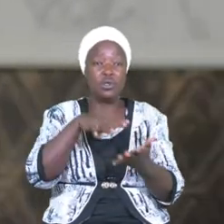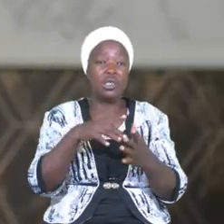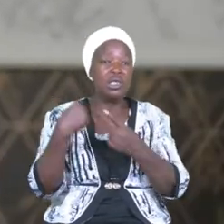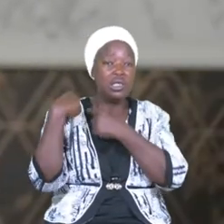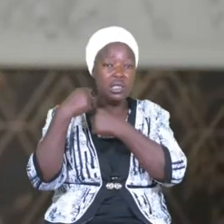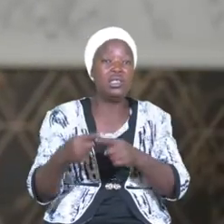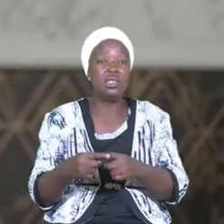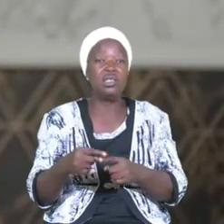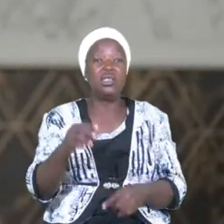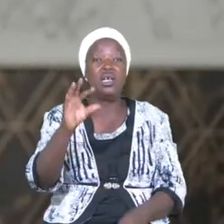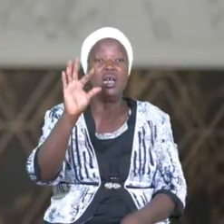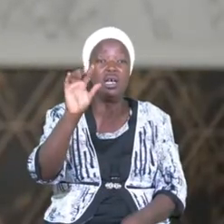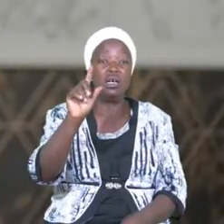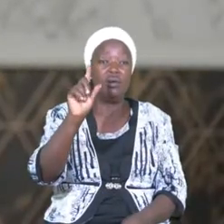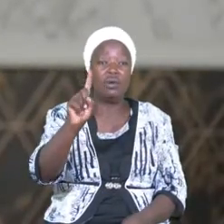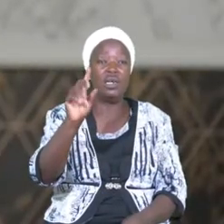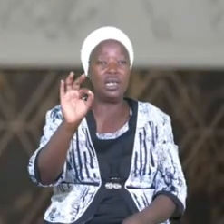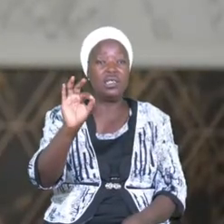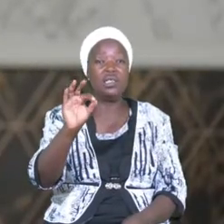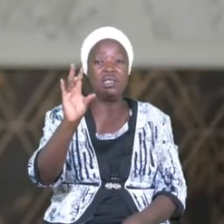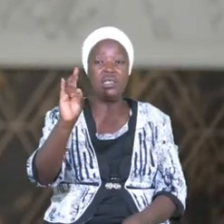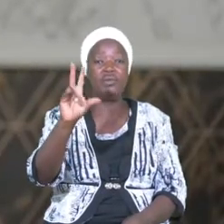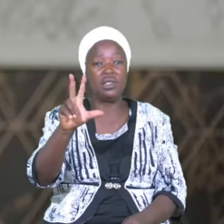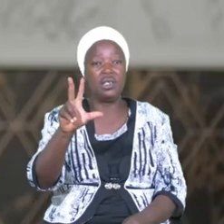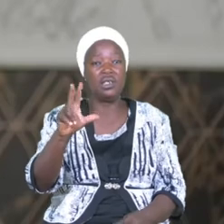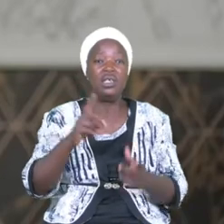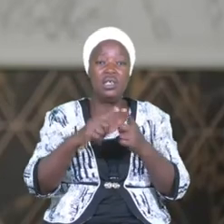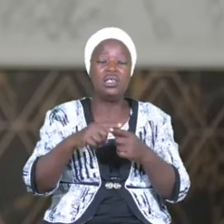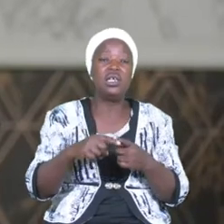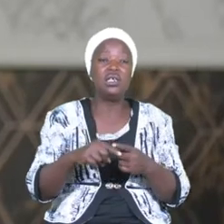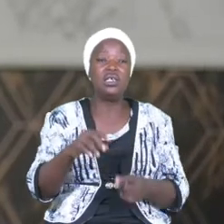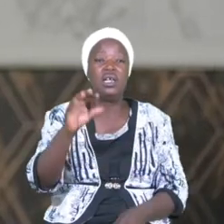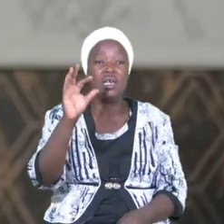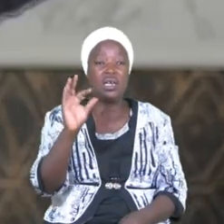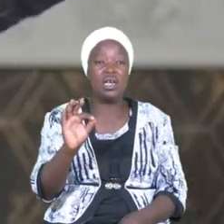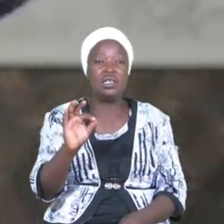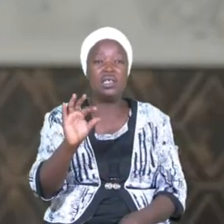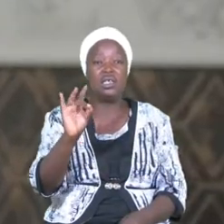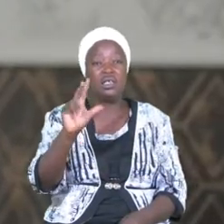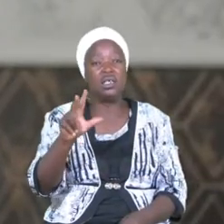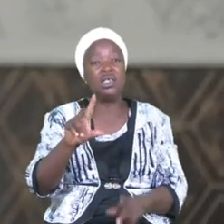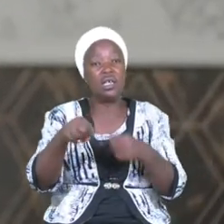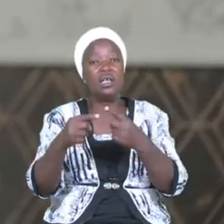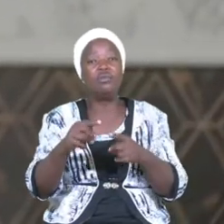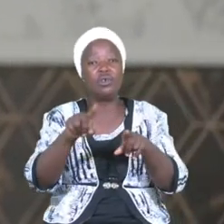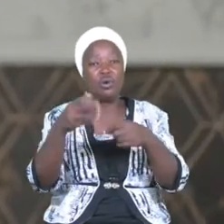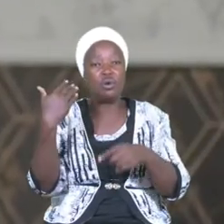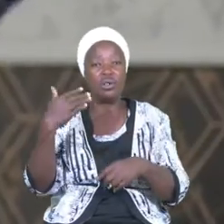1973. Then 1983 came, gone. 1993 came,